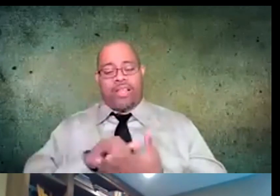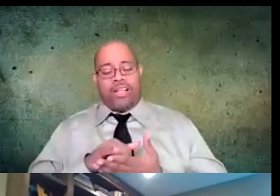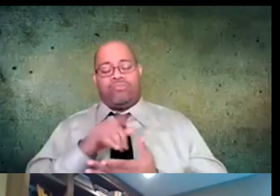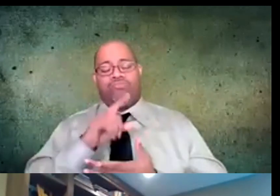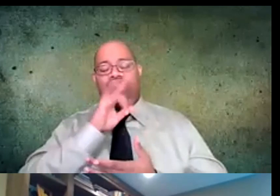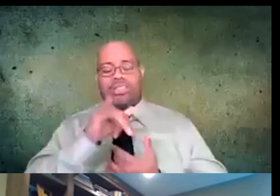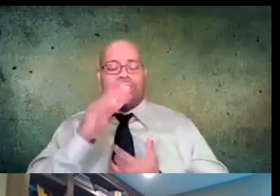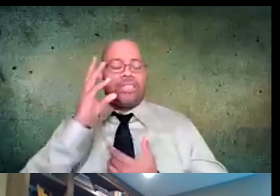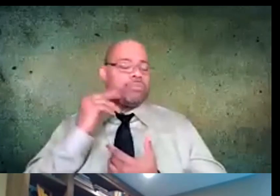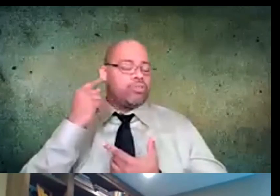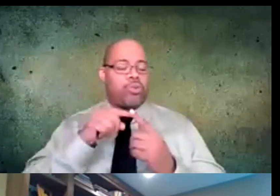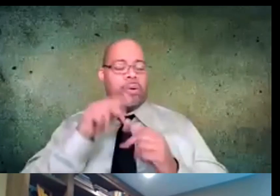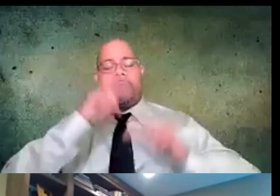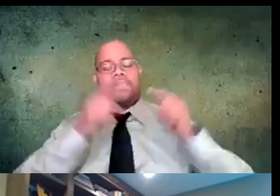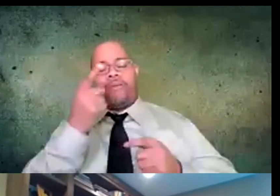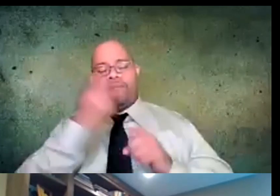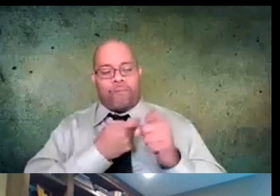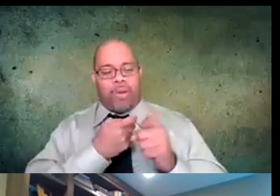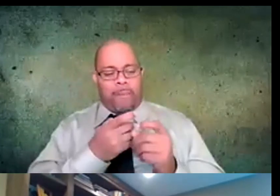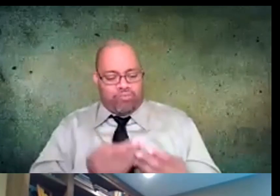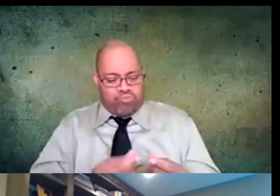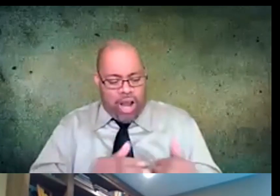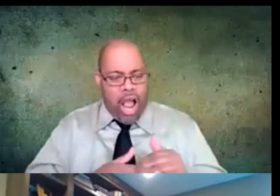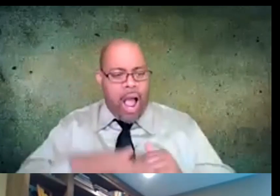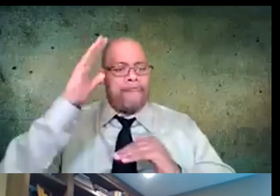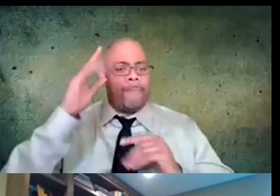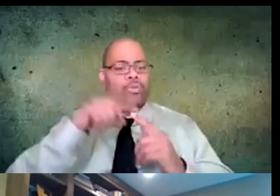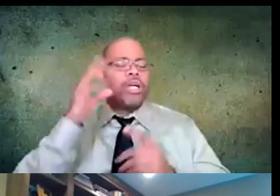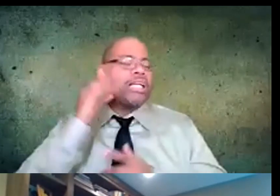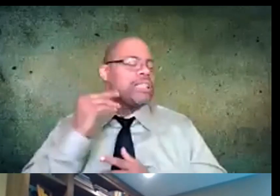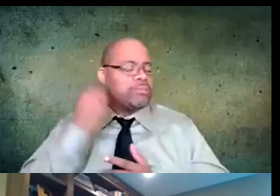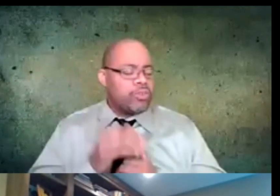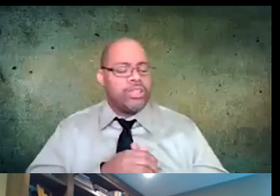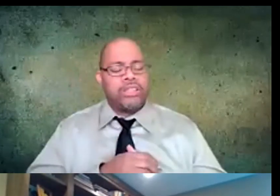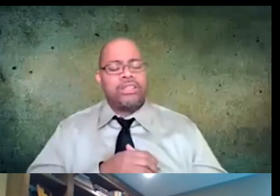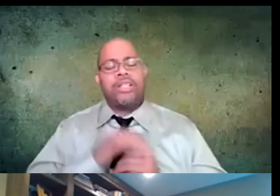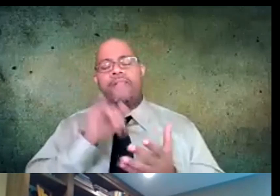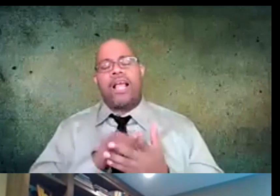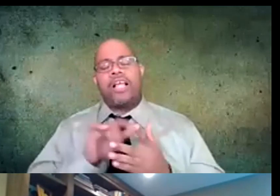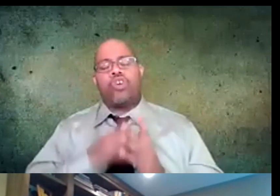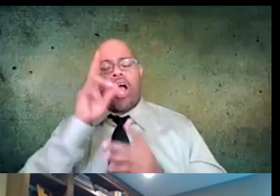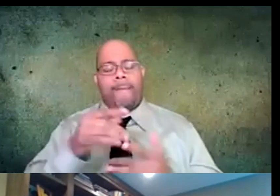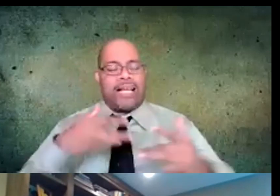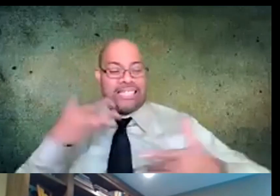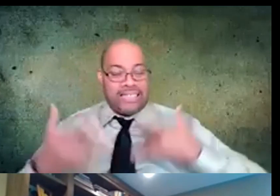an experience to build something from ground zero, to experience that startup